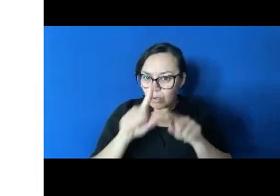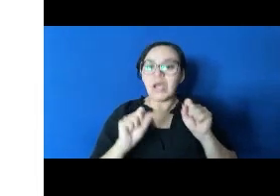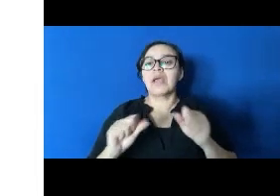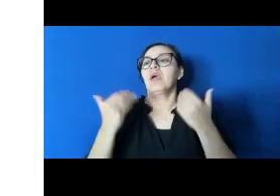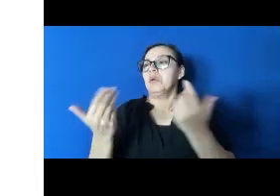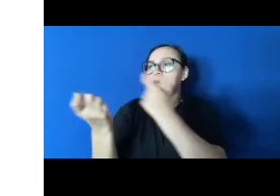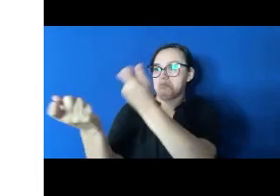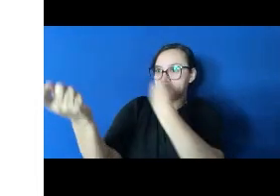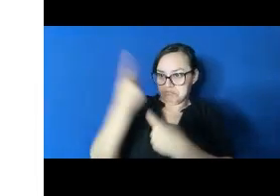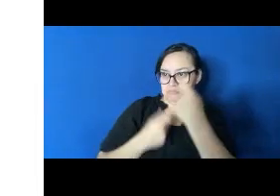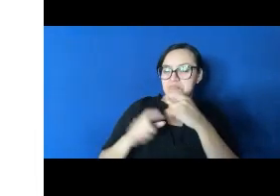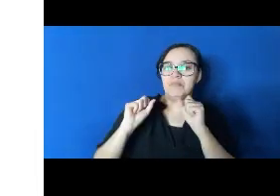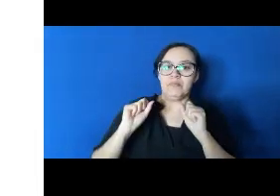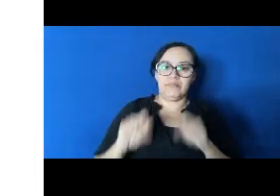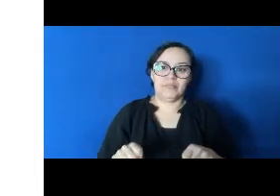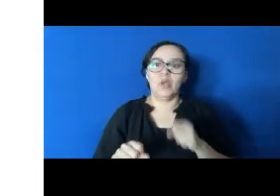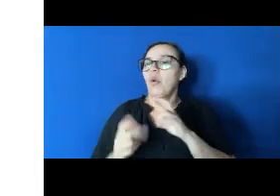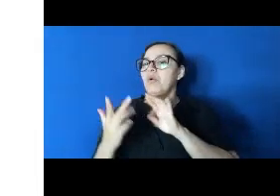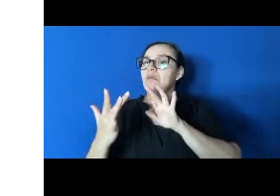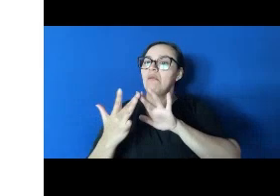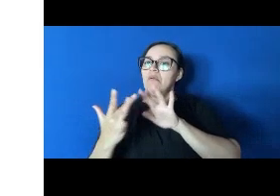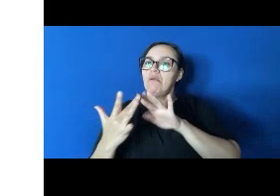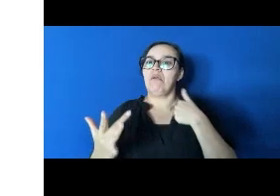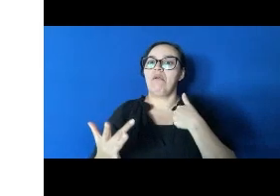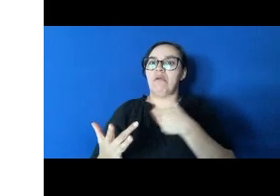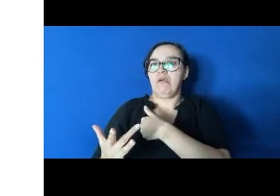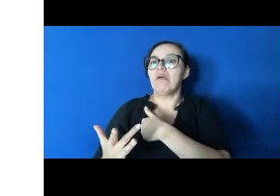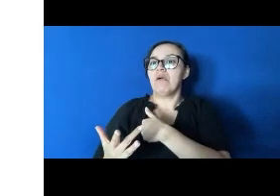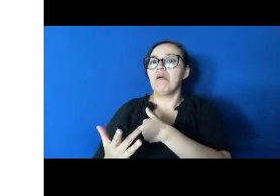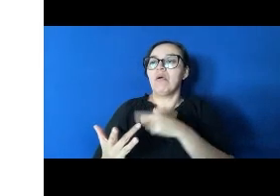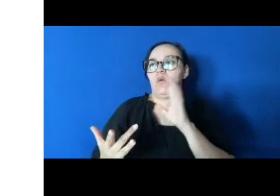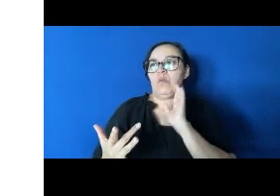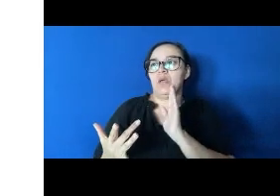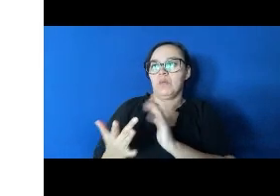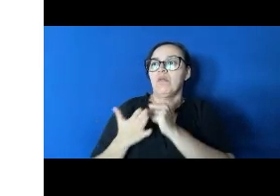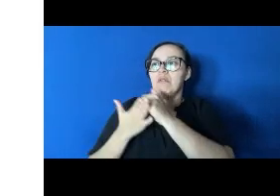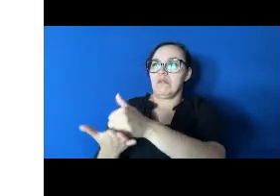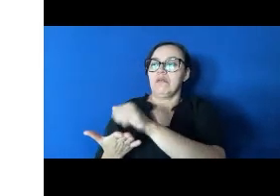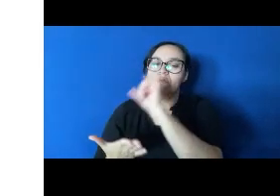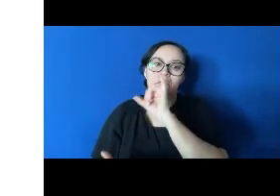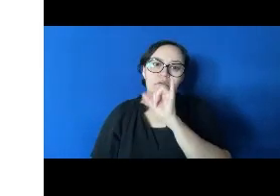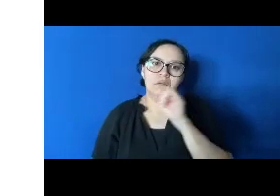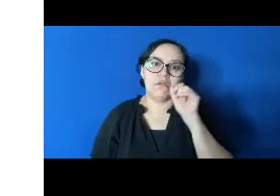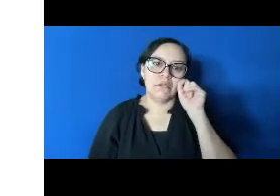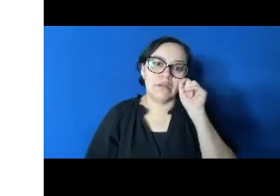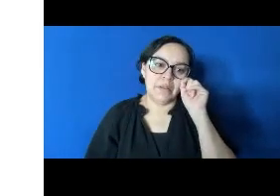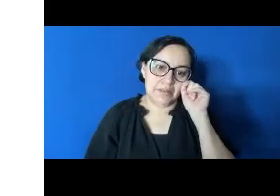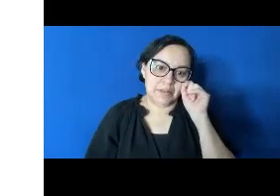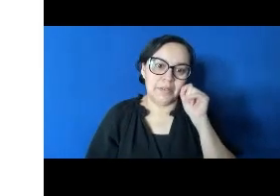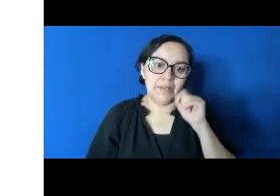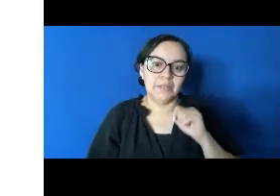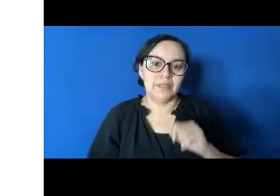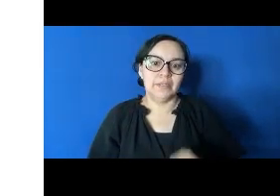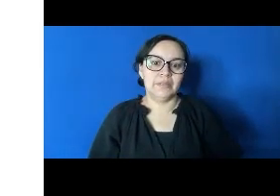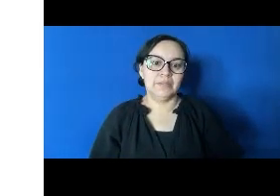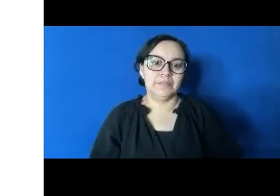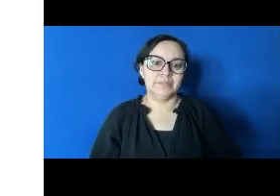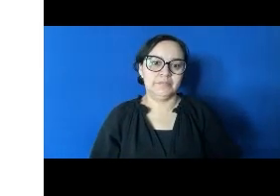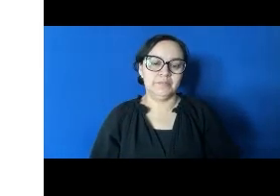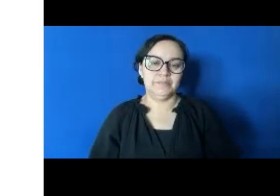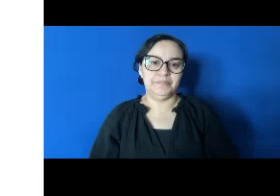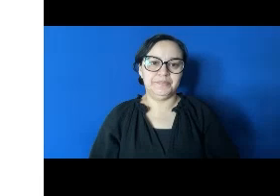presentation. Or contactarnos a also nosotros y contact nosotros con us, mucho gusto también and estaríamos with guiando pleasure, we would be guiding you